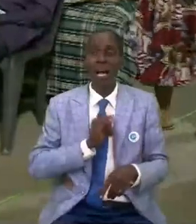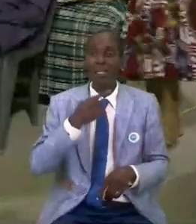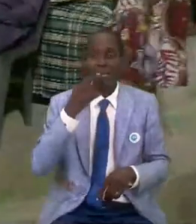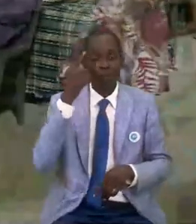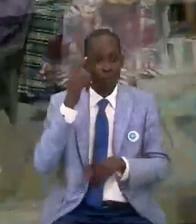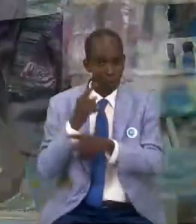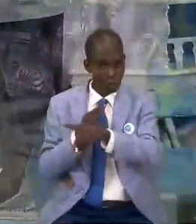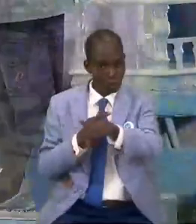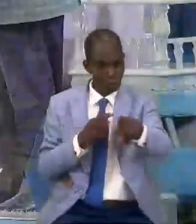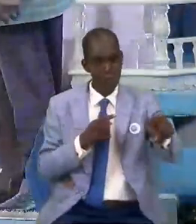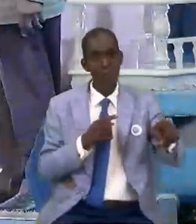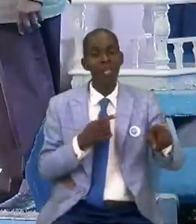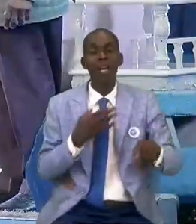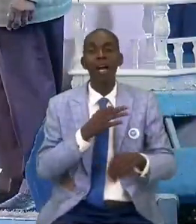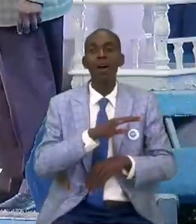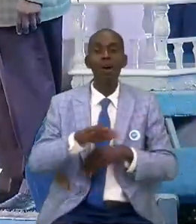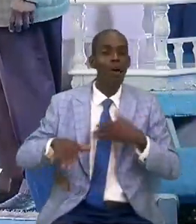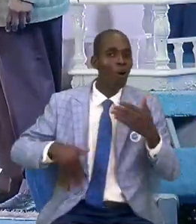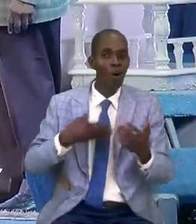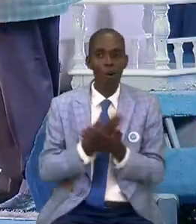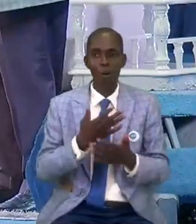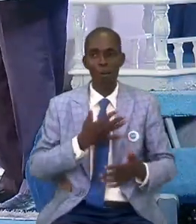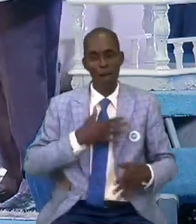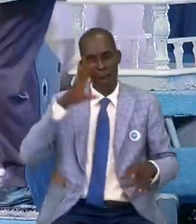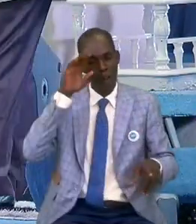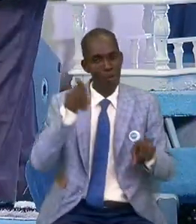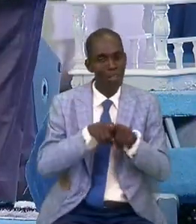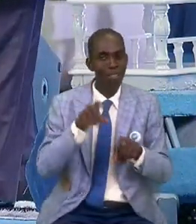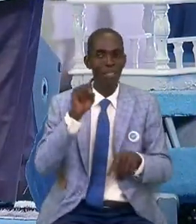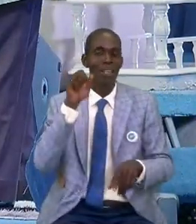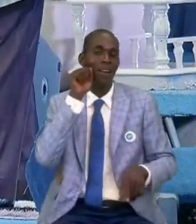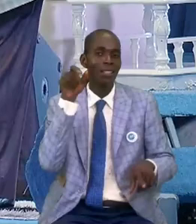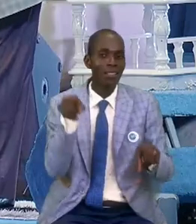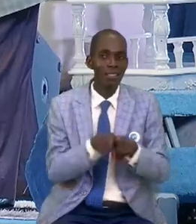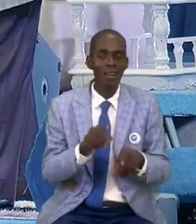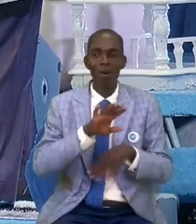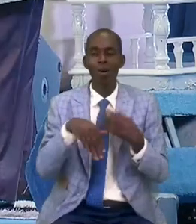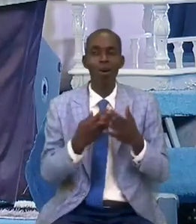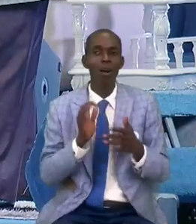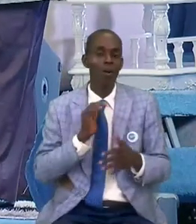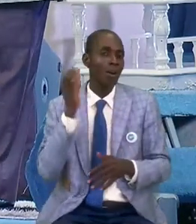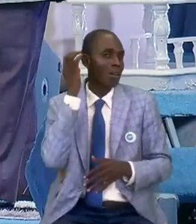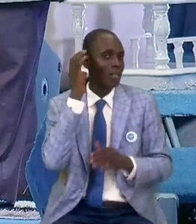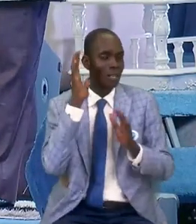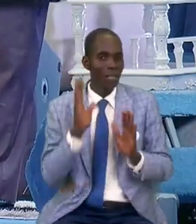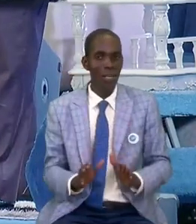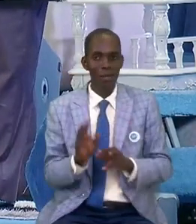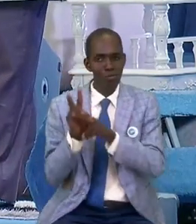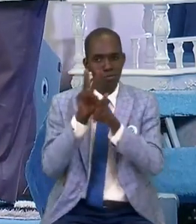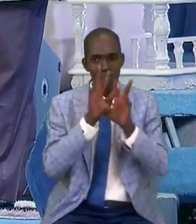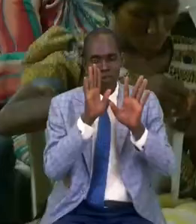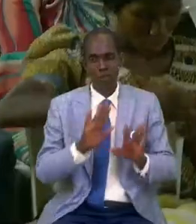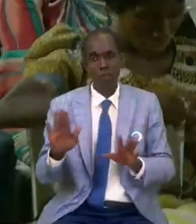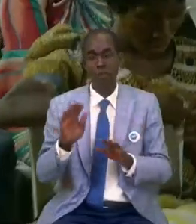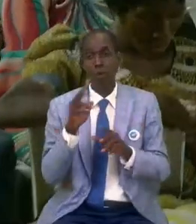sisters and all our listeners all over online, for you, a great miracle is going to